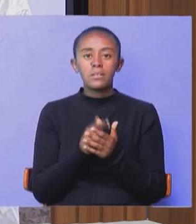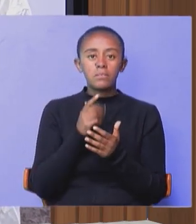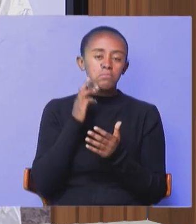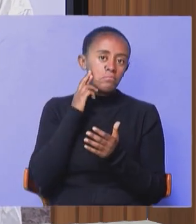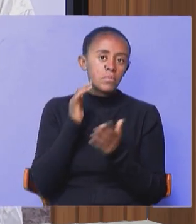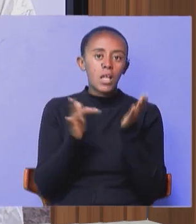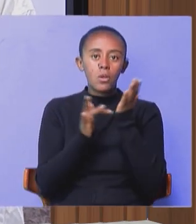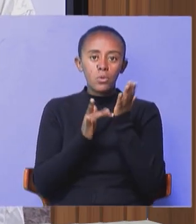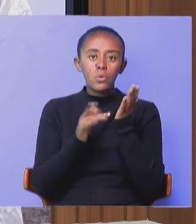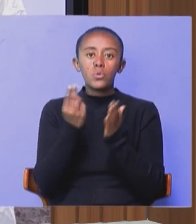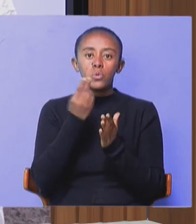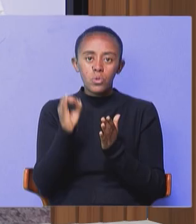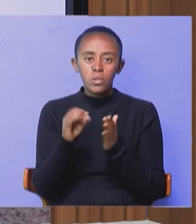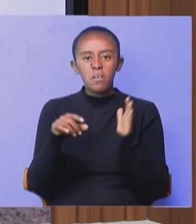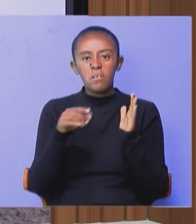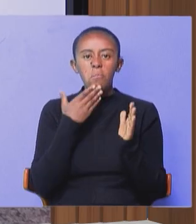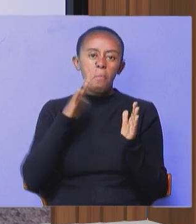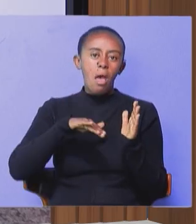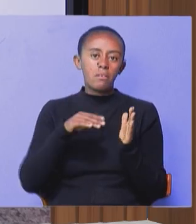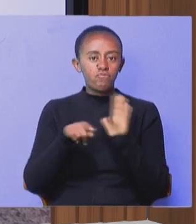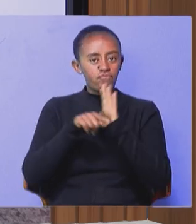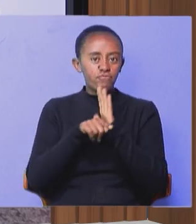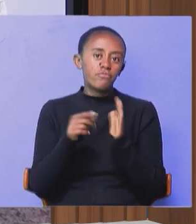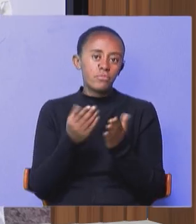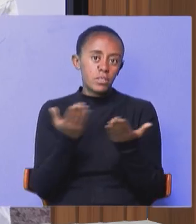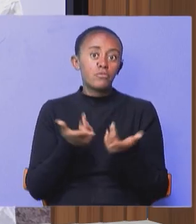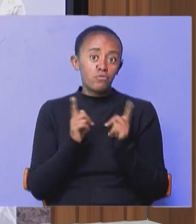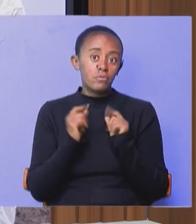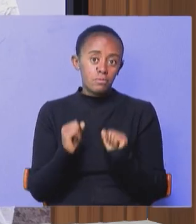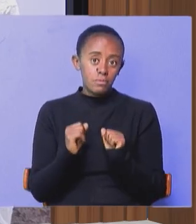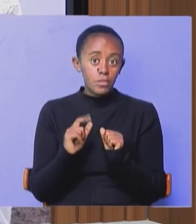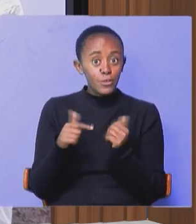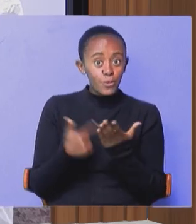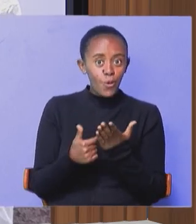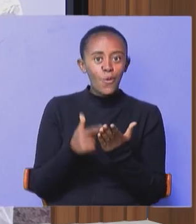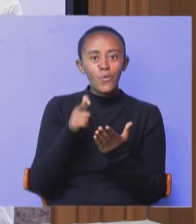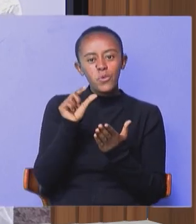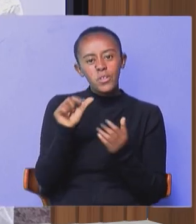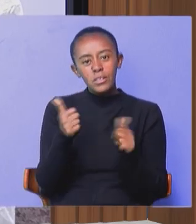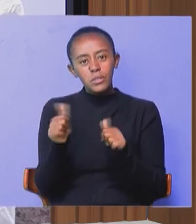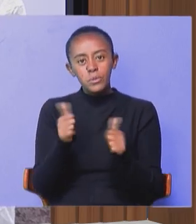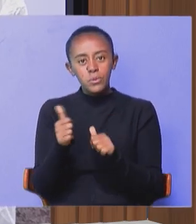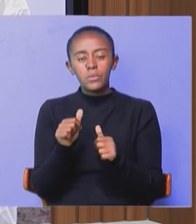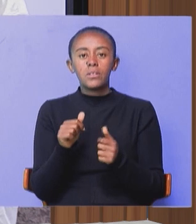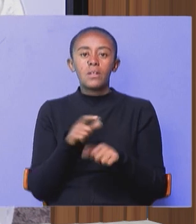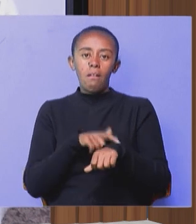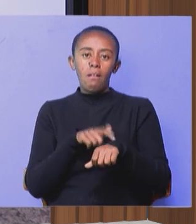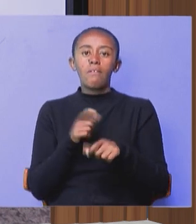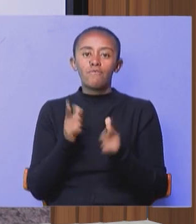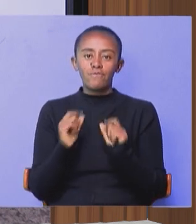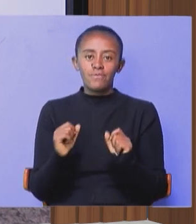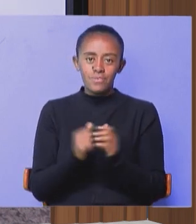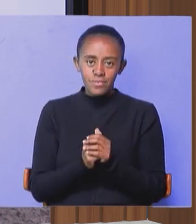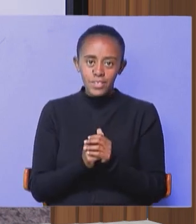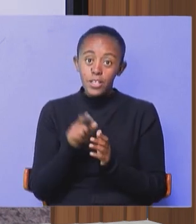that technology is used for bad things. So if that is the case, you have a little bit of reluctance here. And